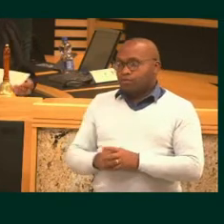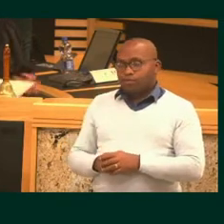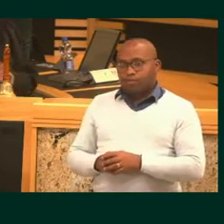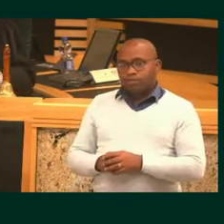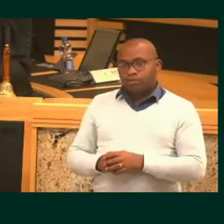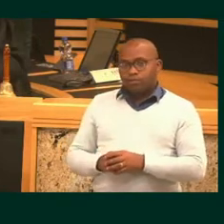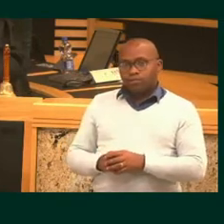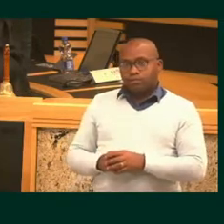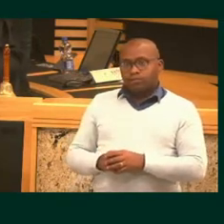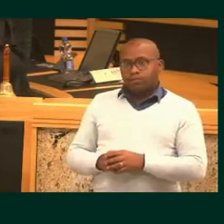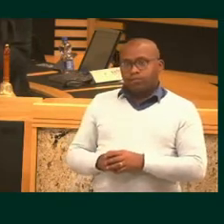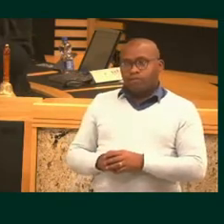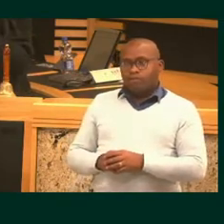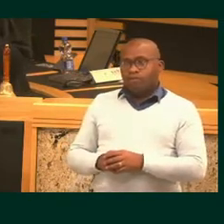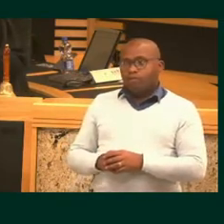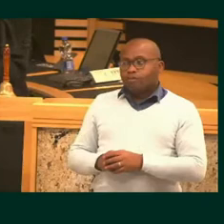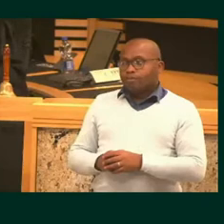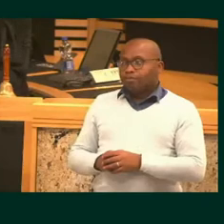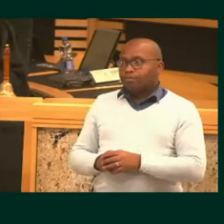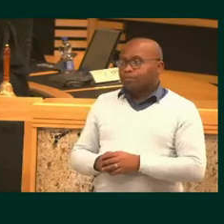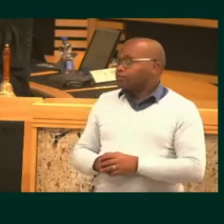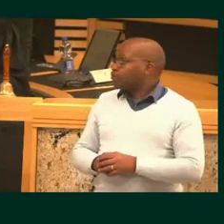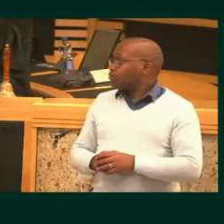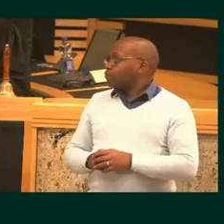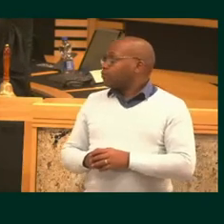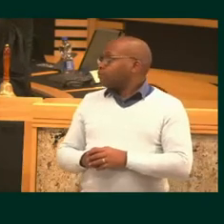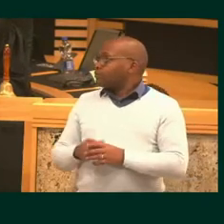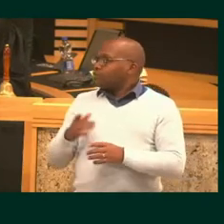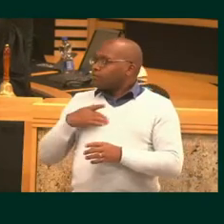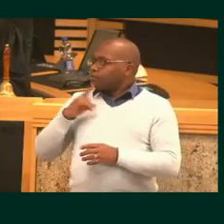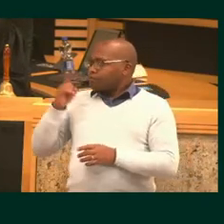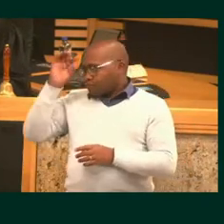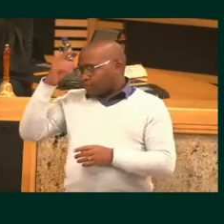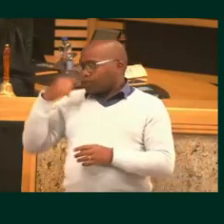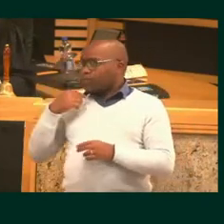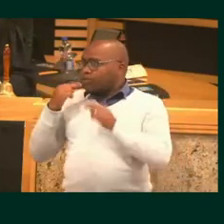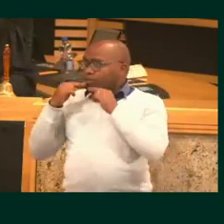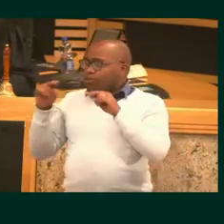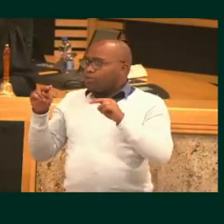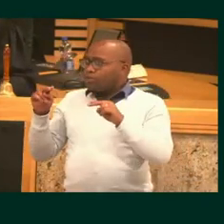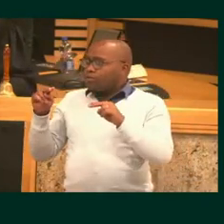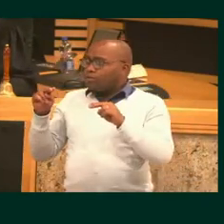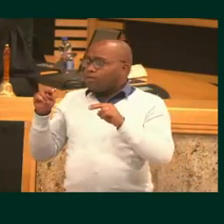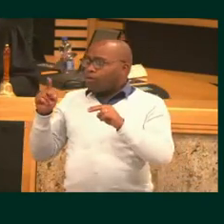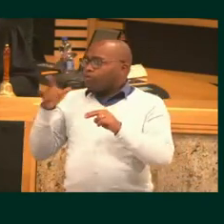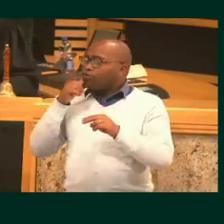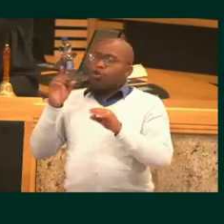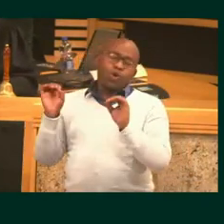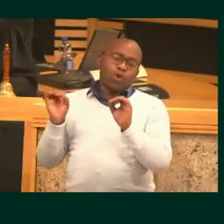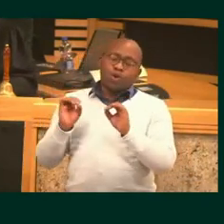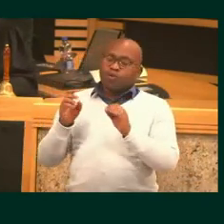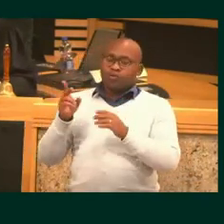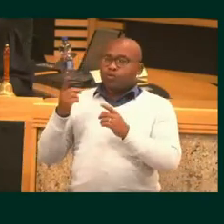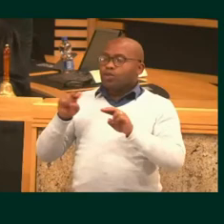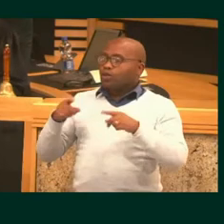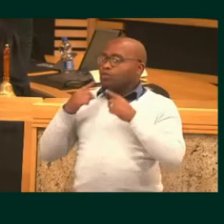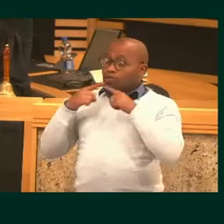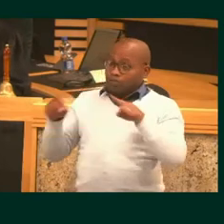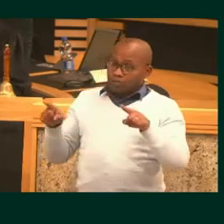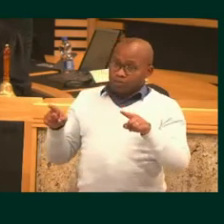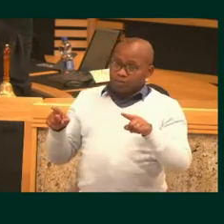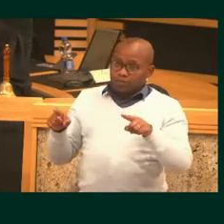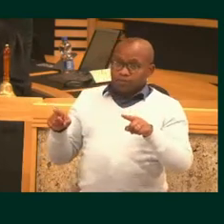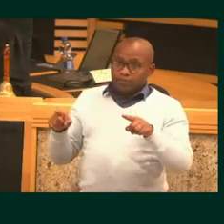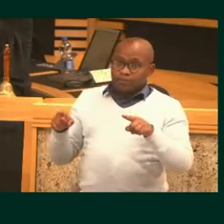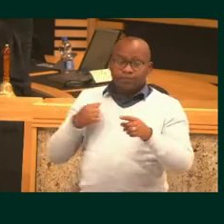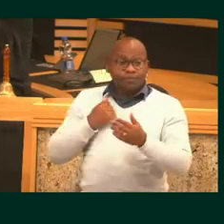chief wh H can I get clarity is this a notice of motion without motion without notice thank you very much I put the